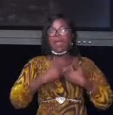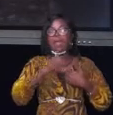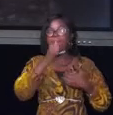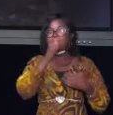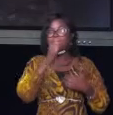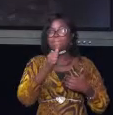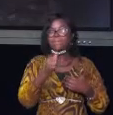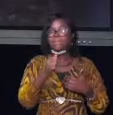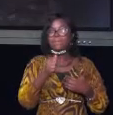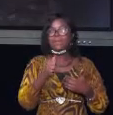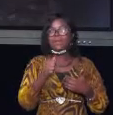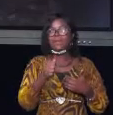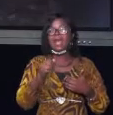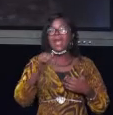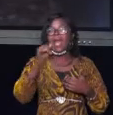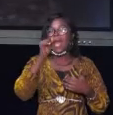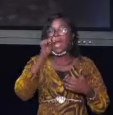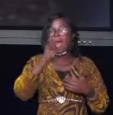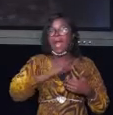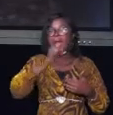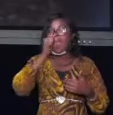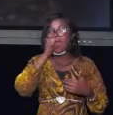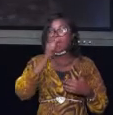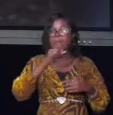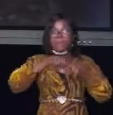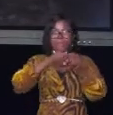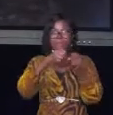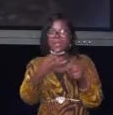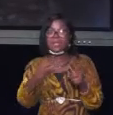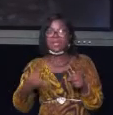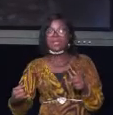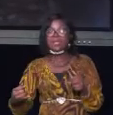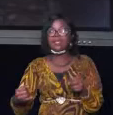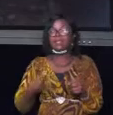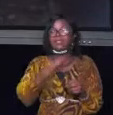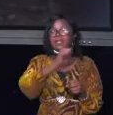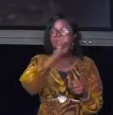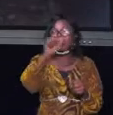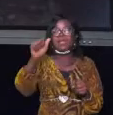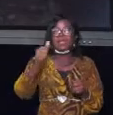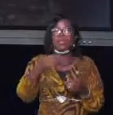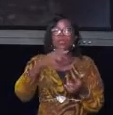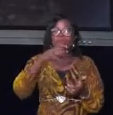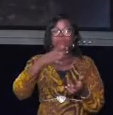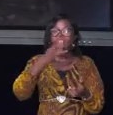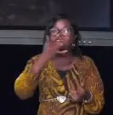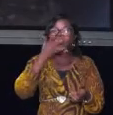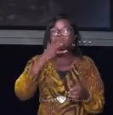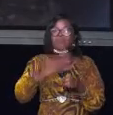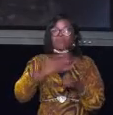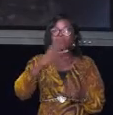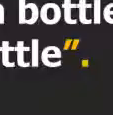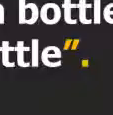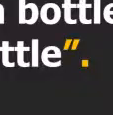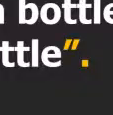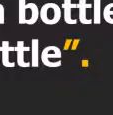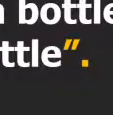I am breaking a bottle. Breaking is being helped